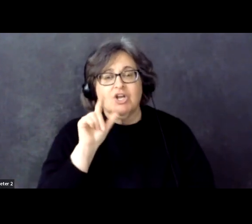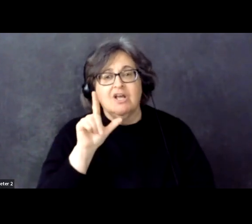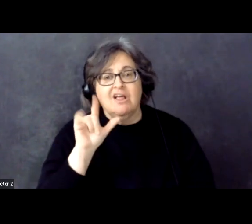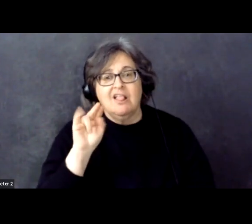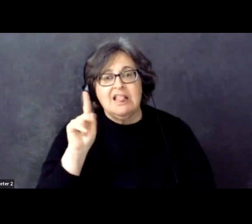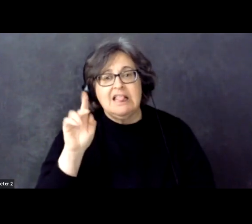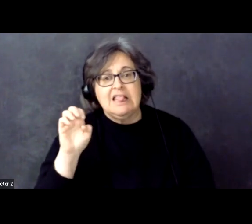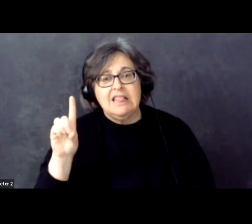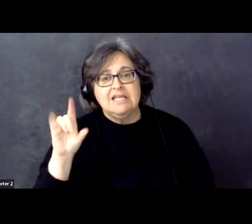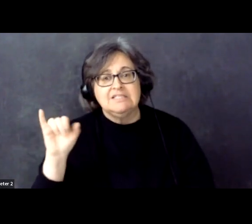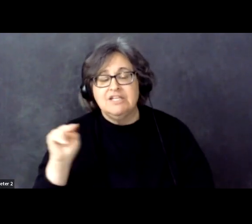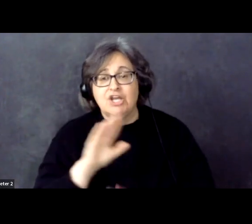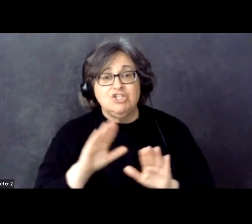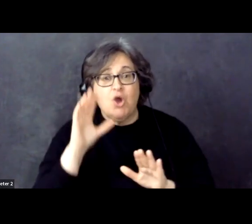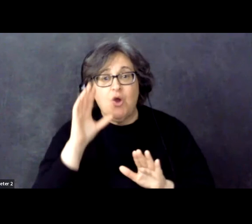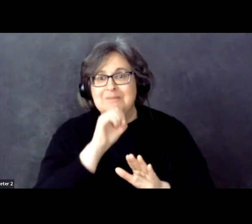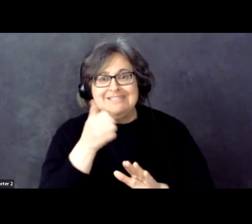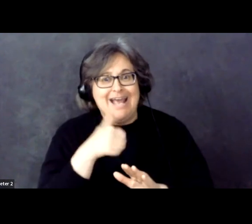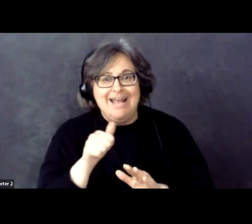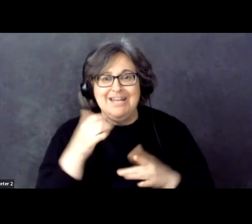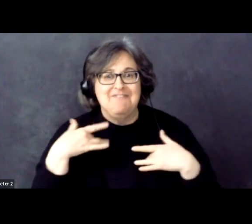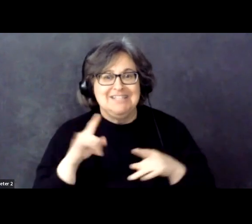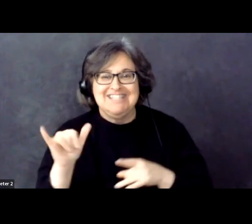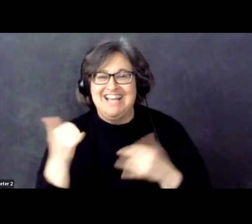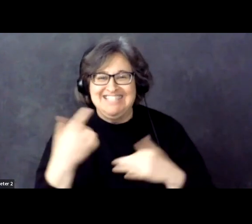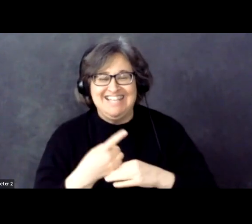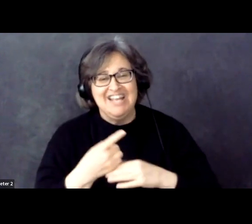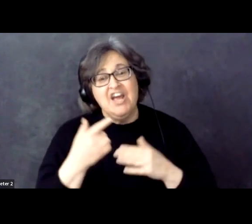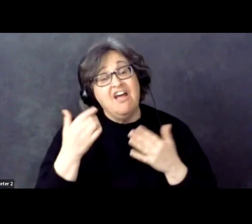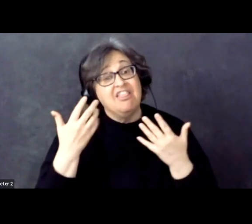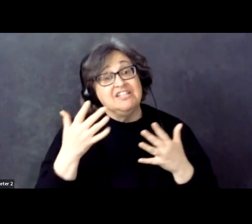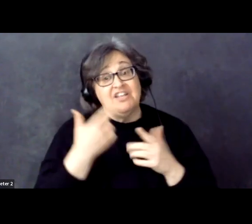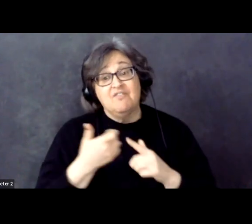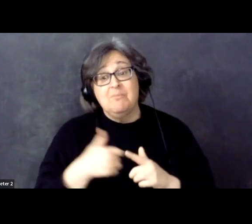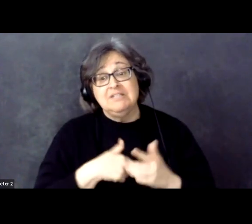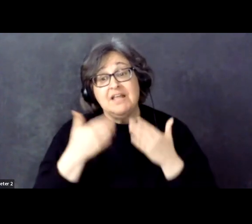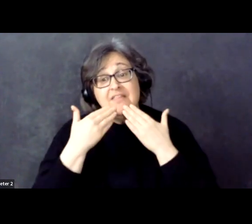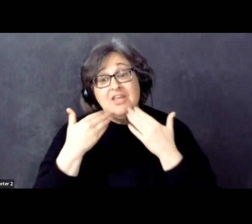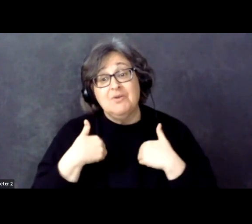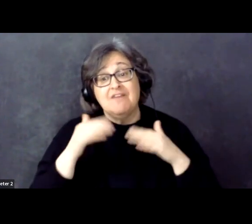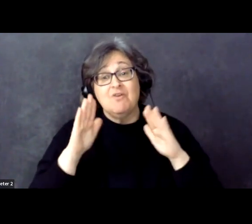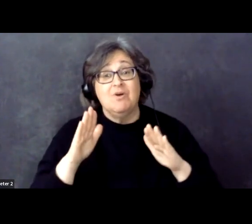miss events like today's. So that's it from us. Thank you and have a wonderful evening.